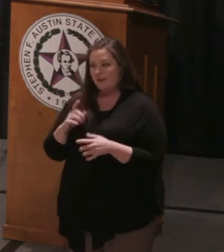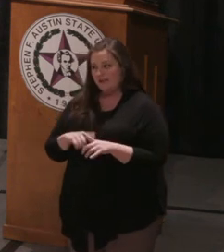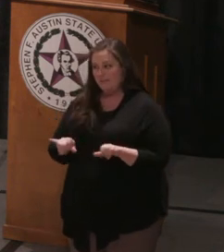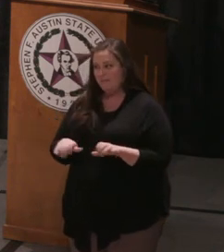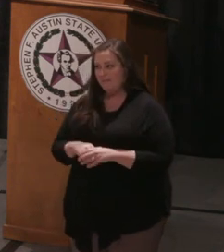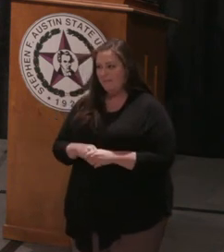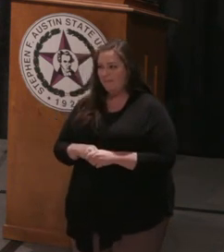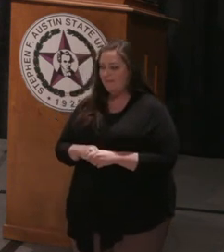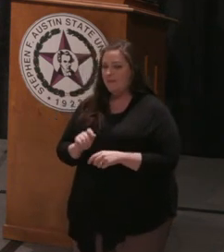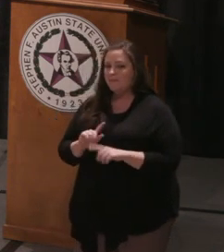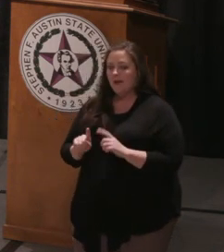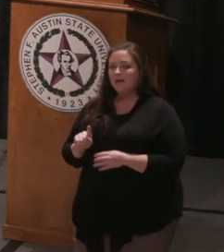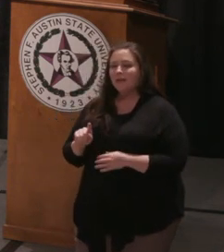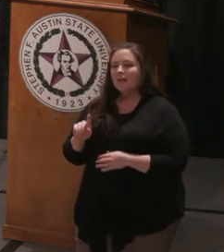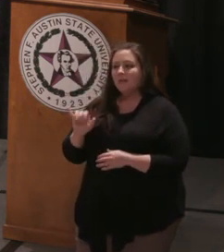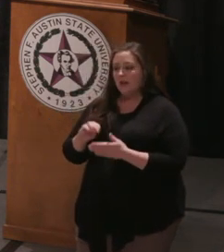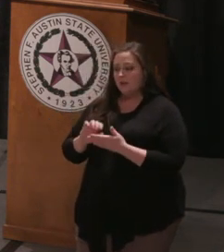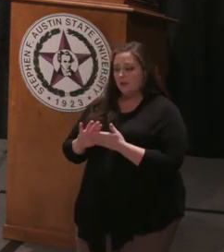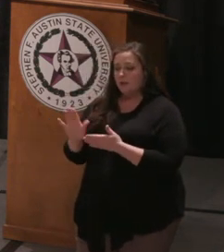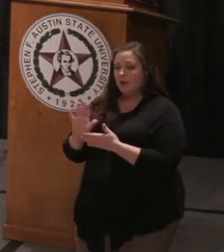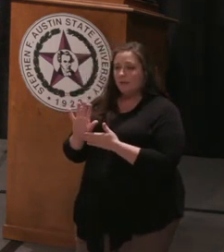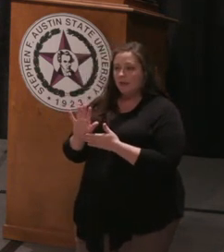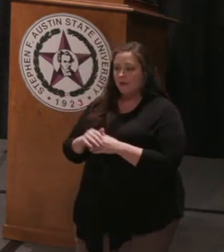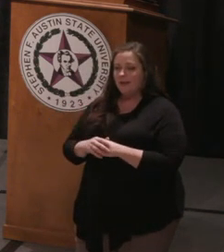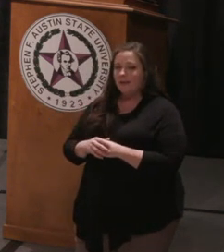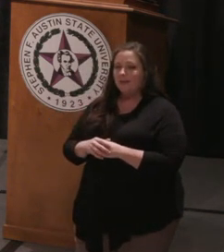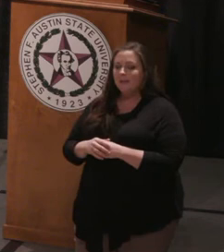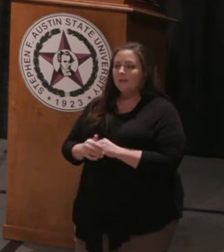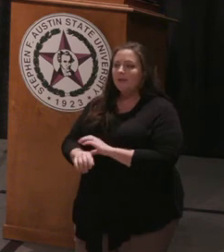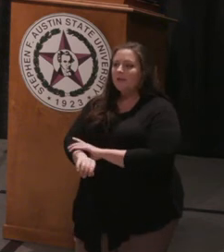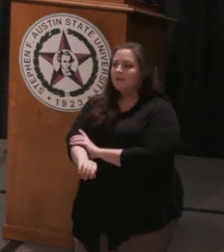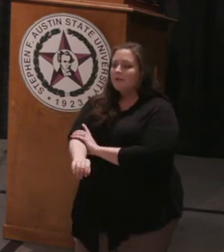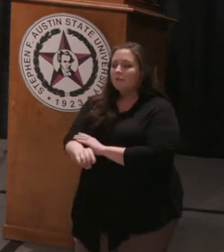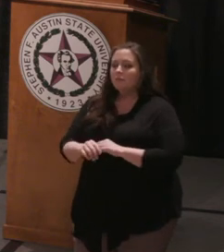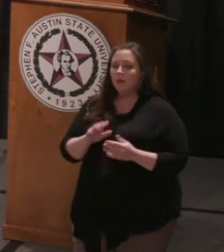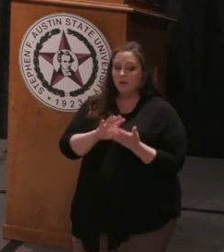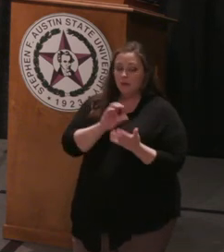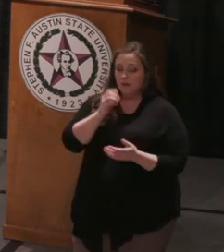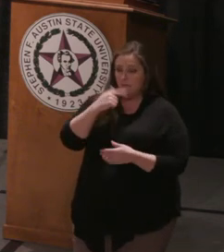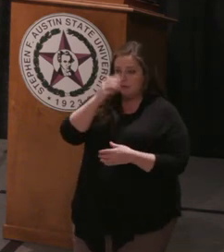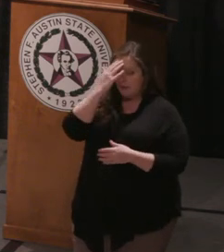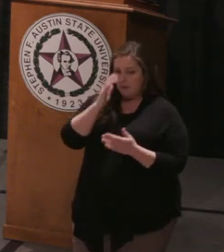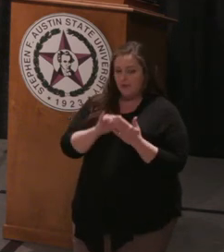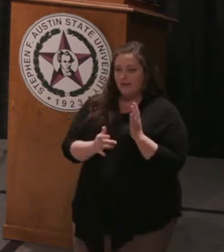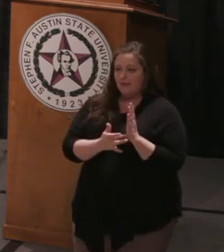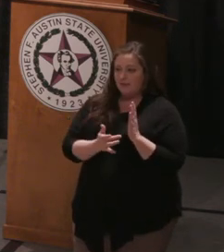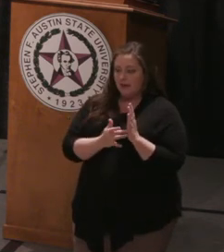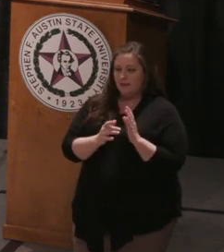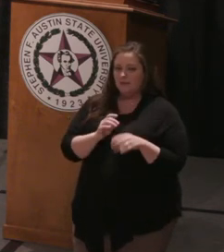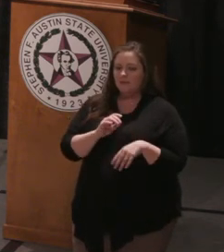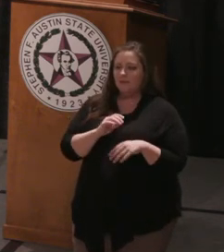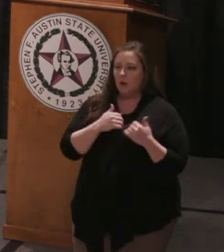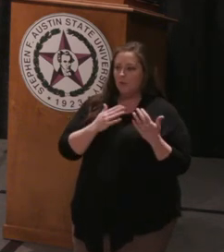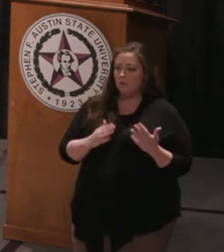time. But in that very documentary, in addition to learning that the very tech executives who helped